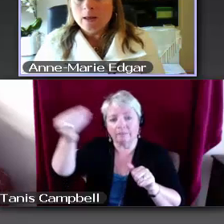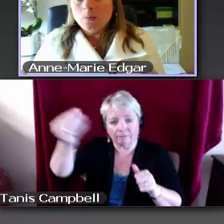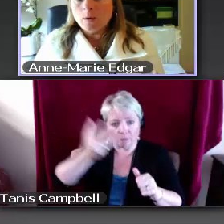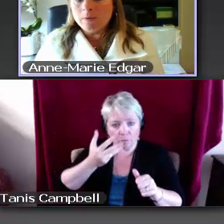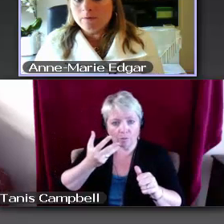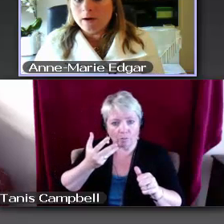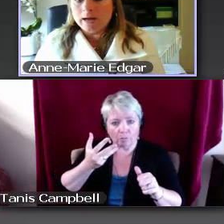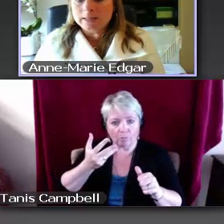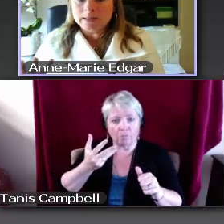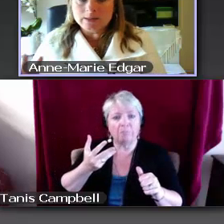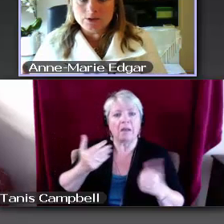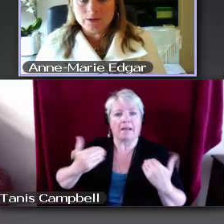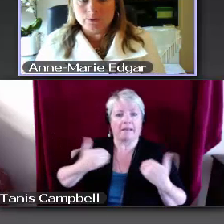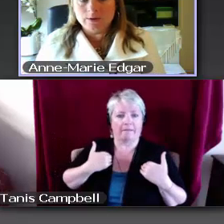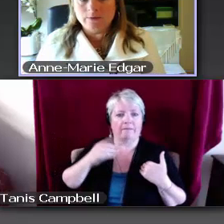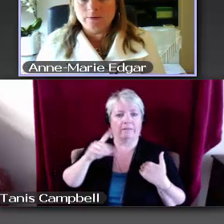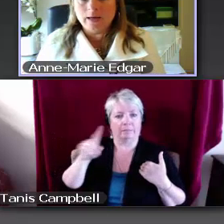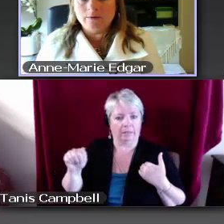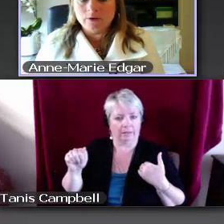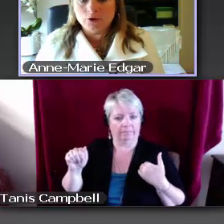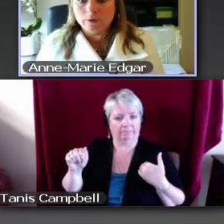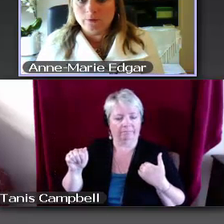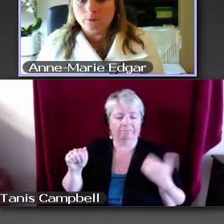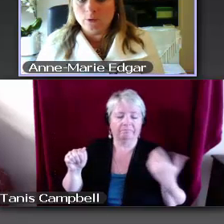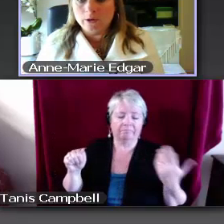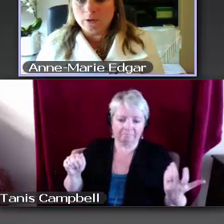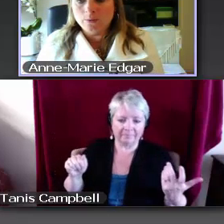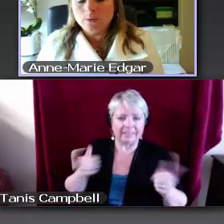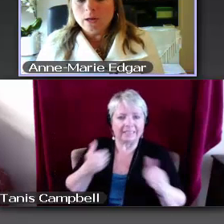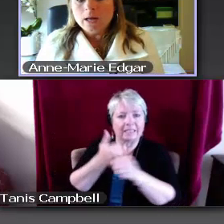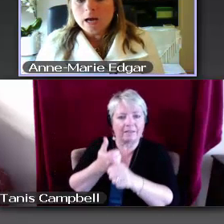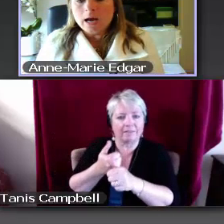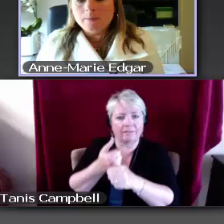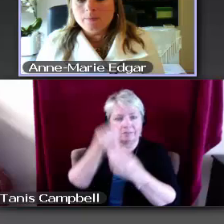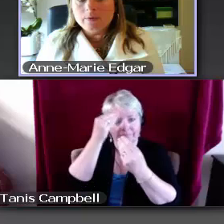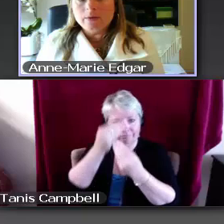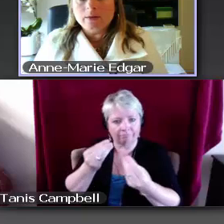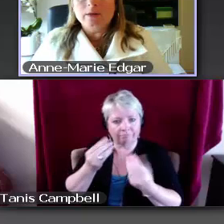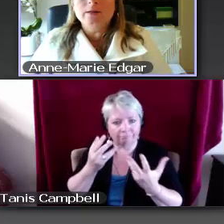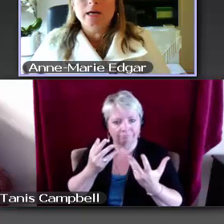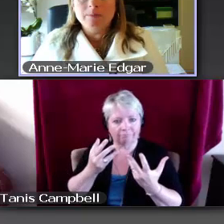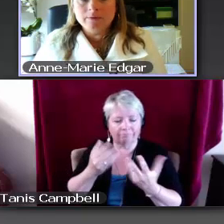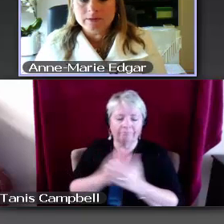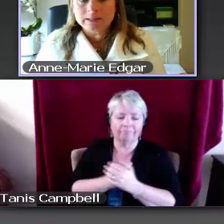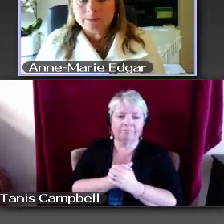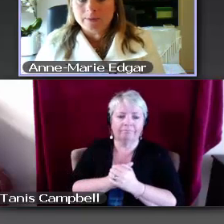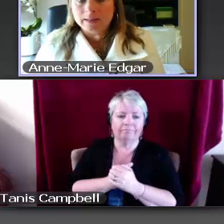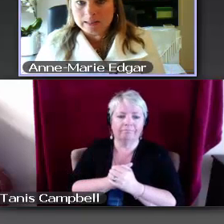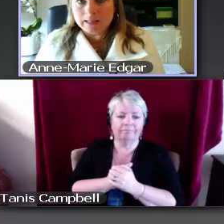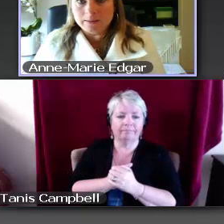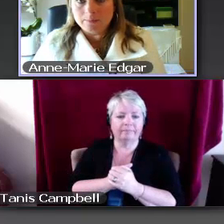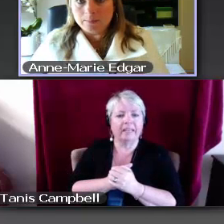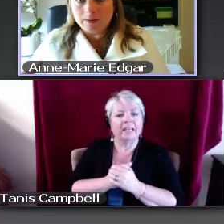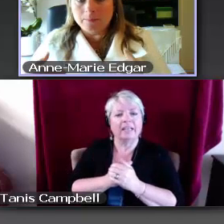So what we find, and this is just sort of a visual for you, the type of